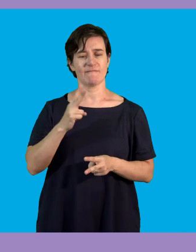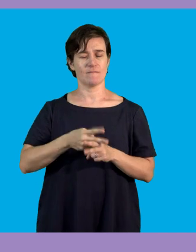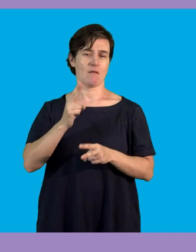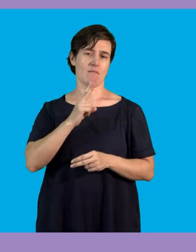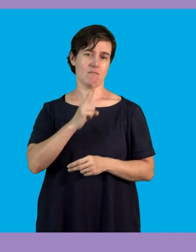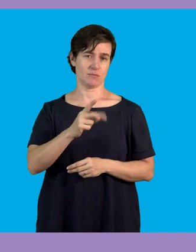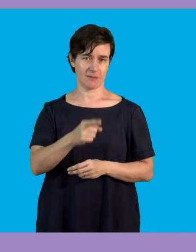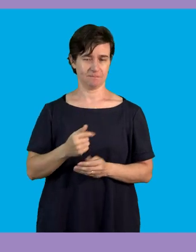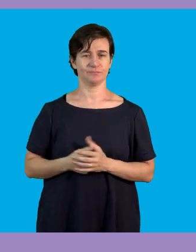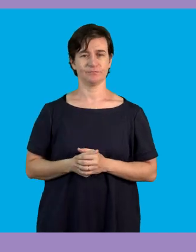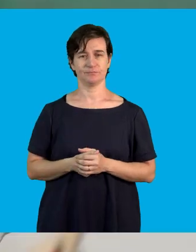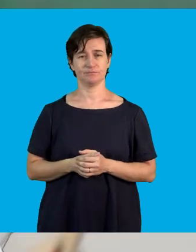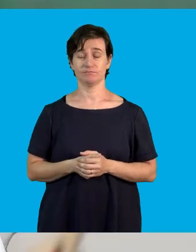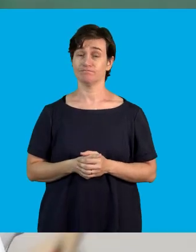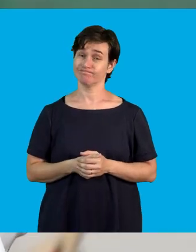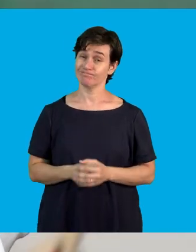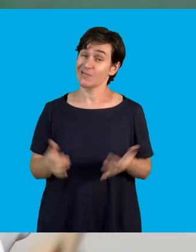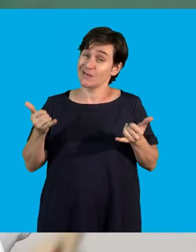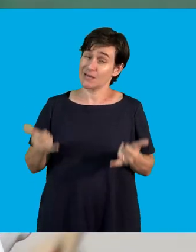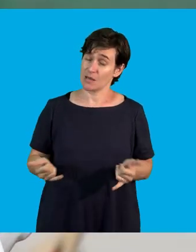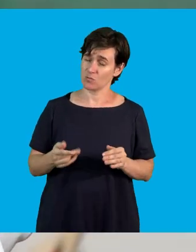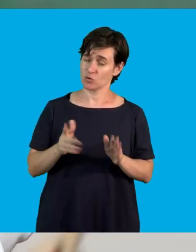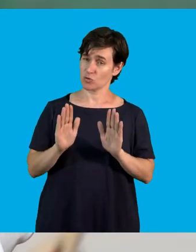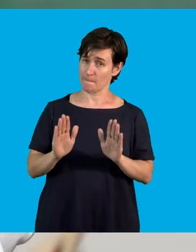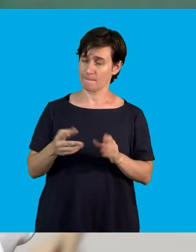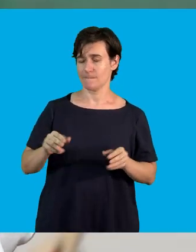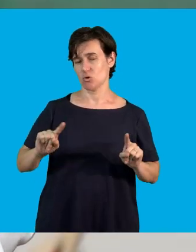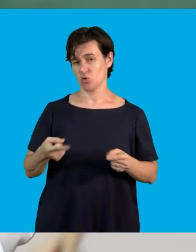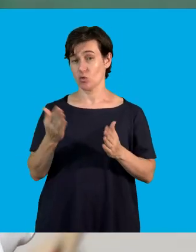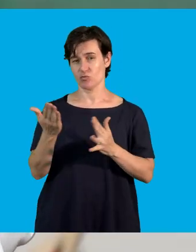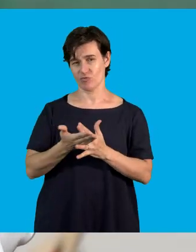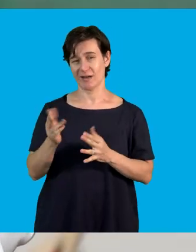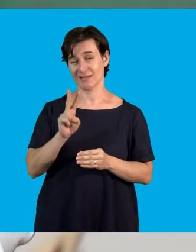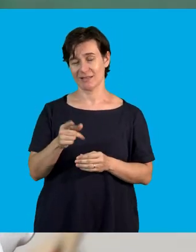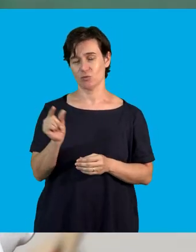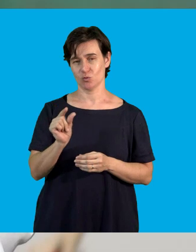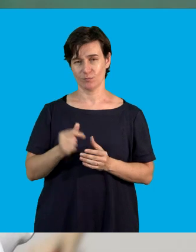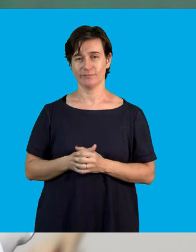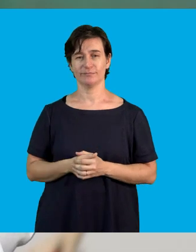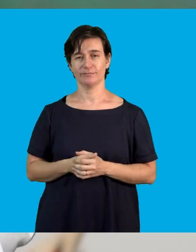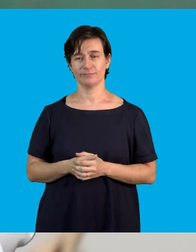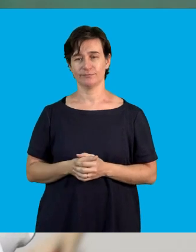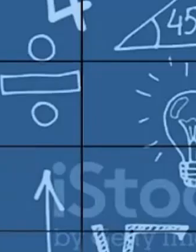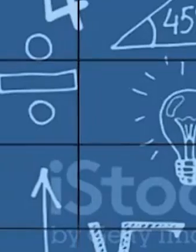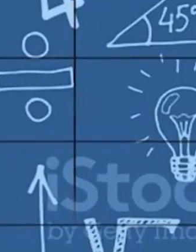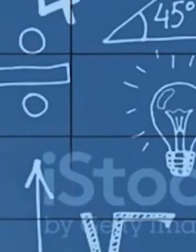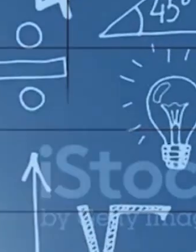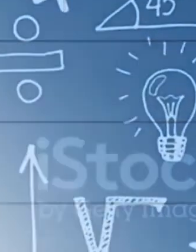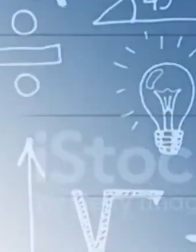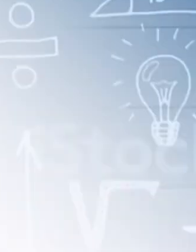That is then the final answer. At this stage, let's stop and go for a break. See you soon.